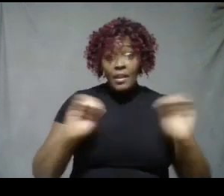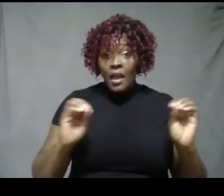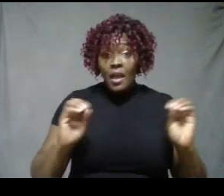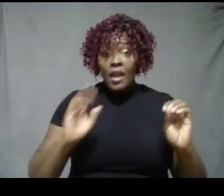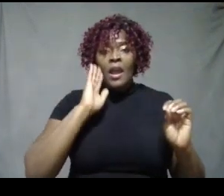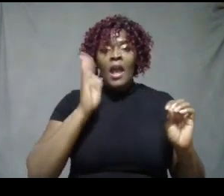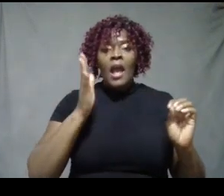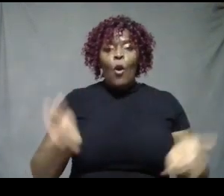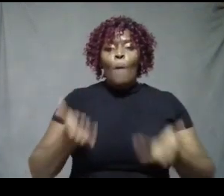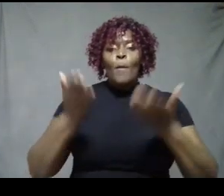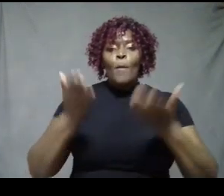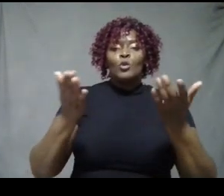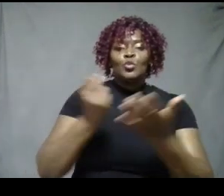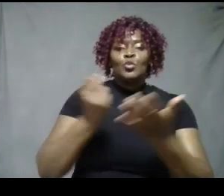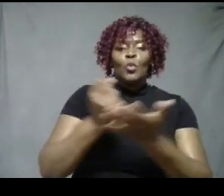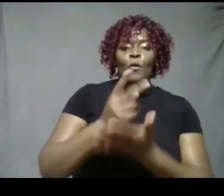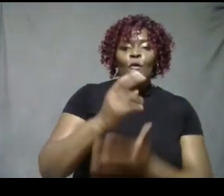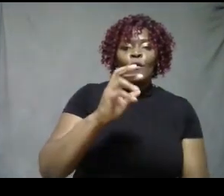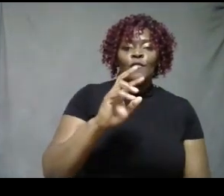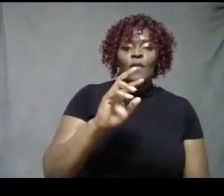to approve resolution number